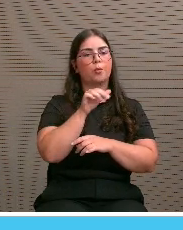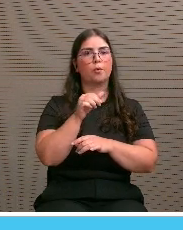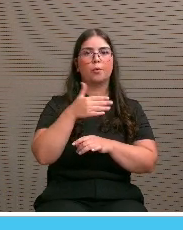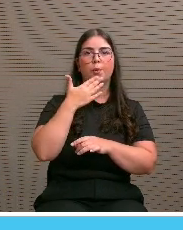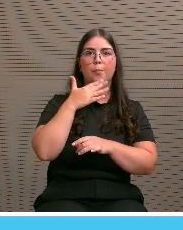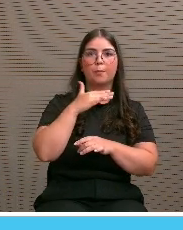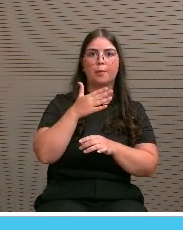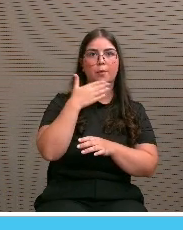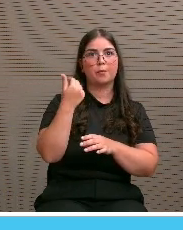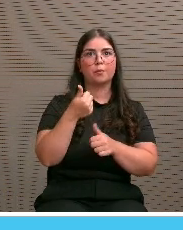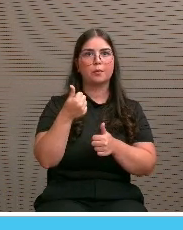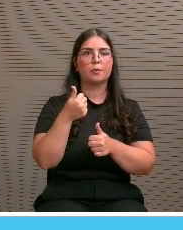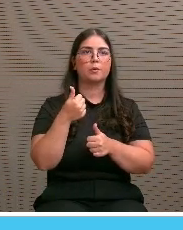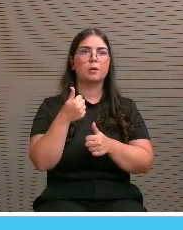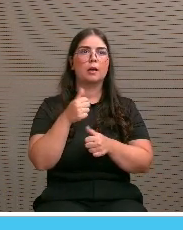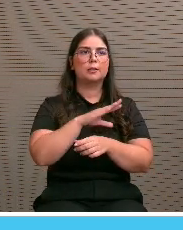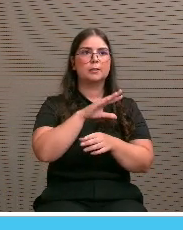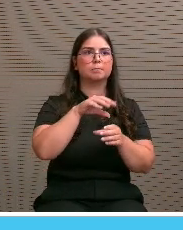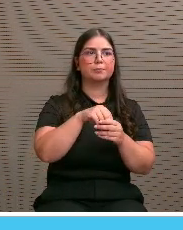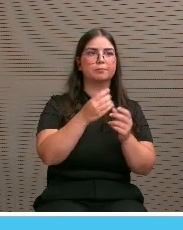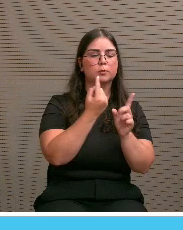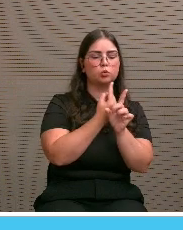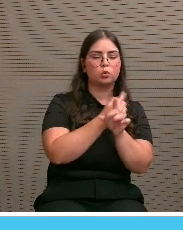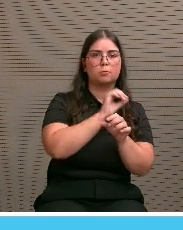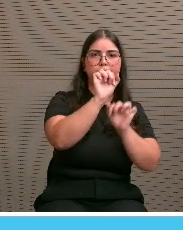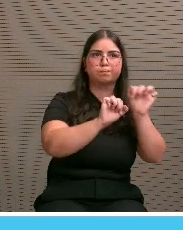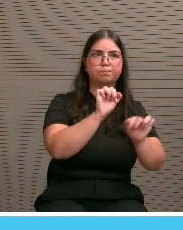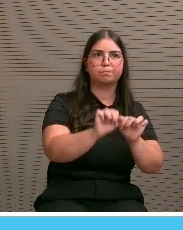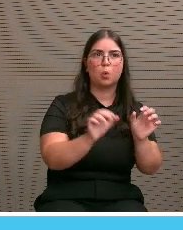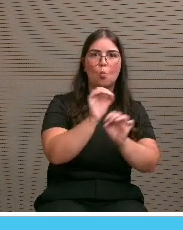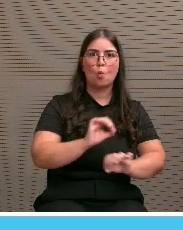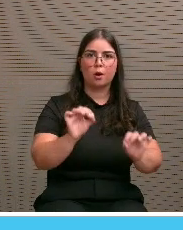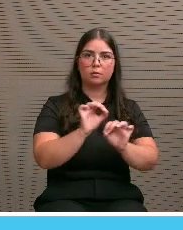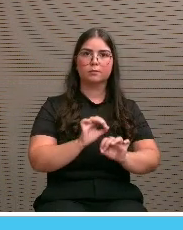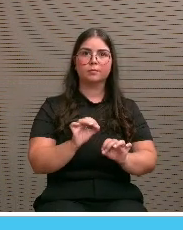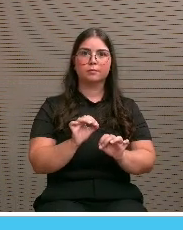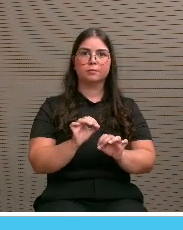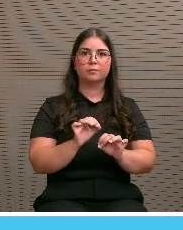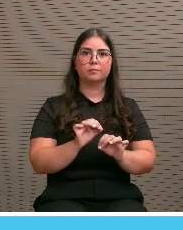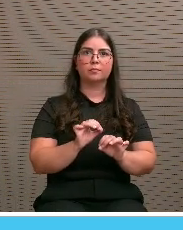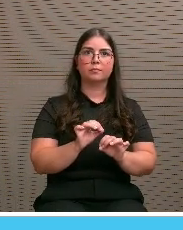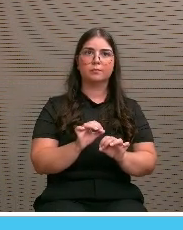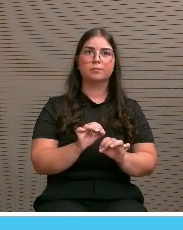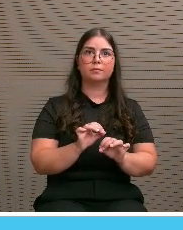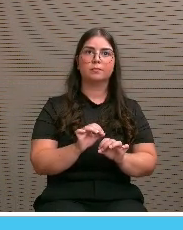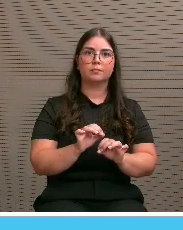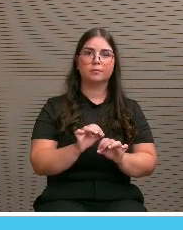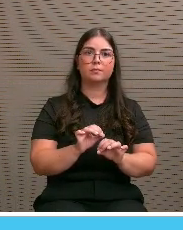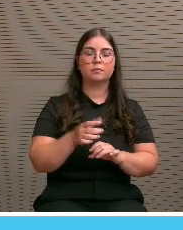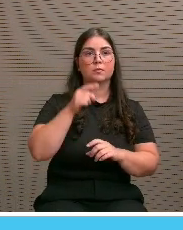beta carotene in the grain itself. And so this idea of